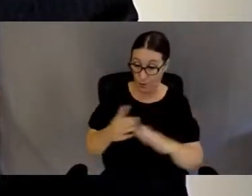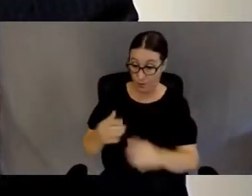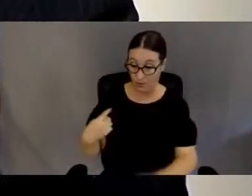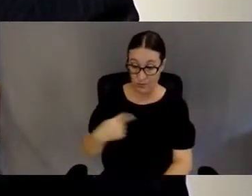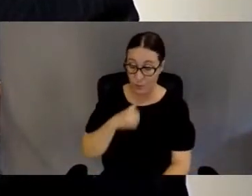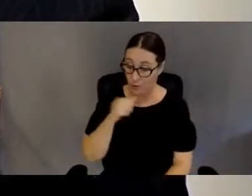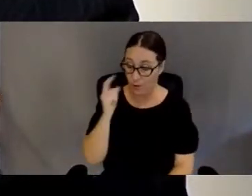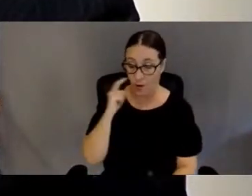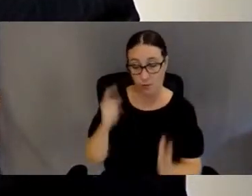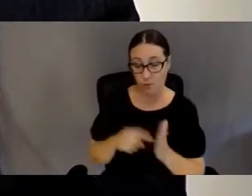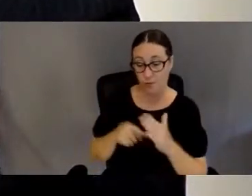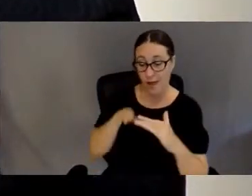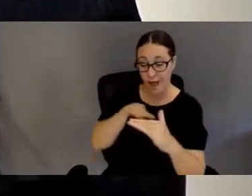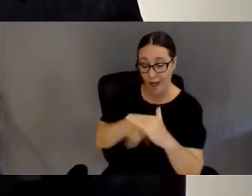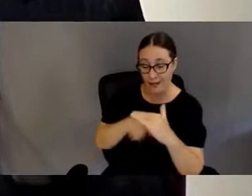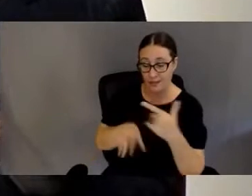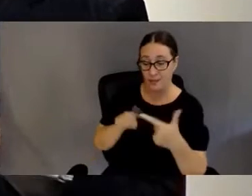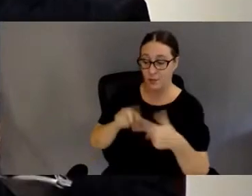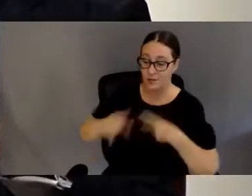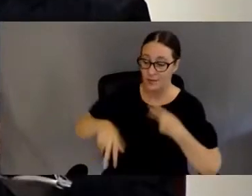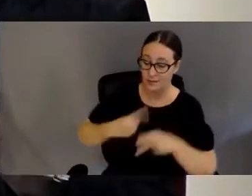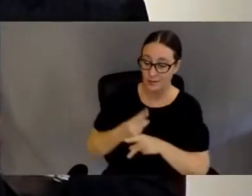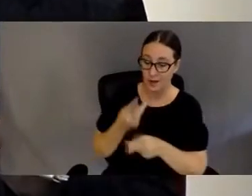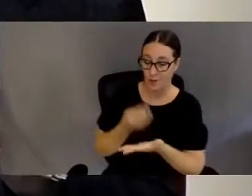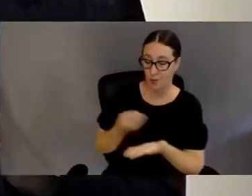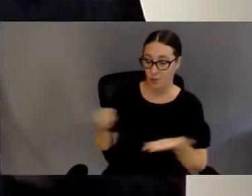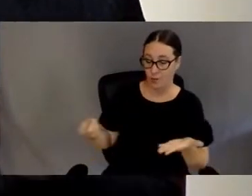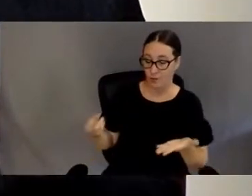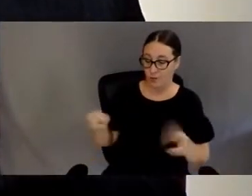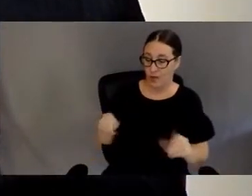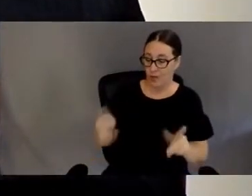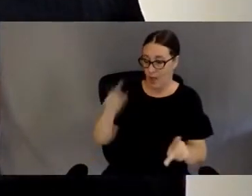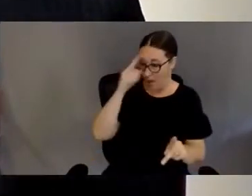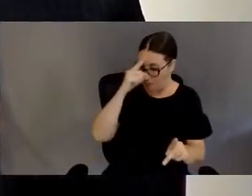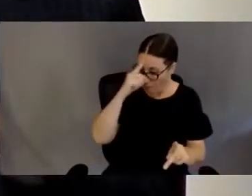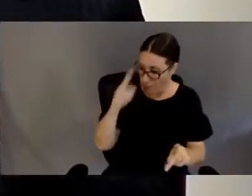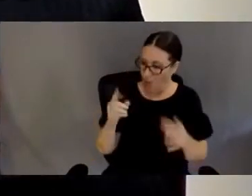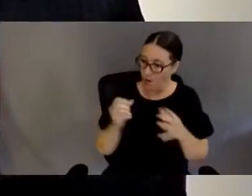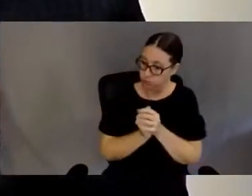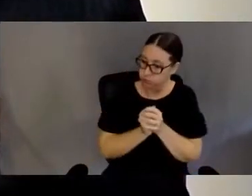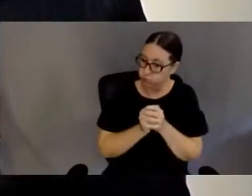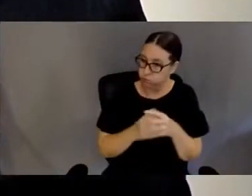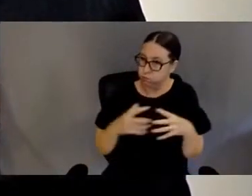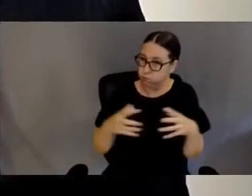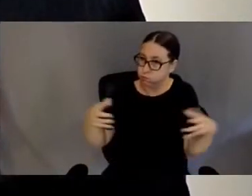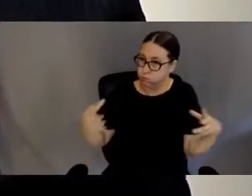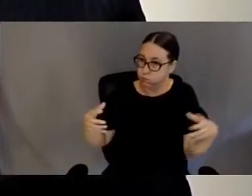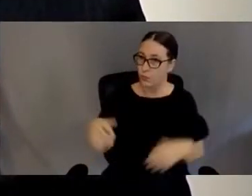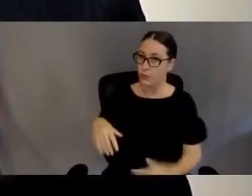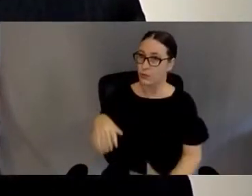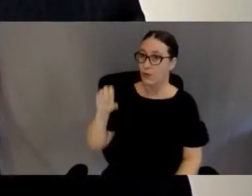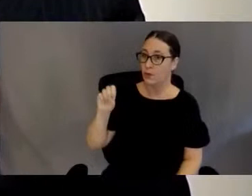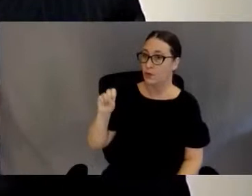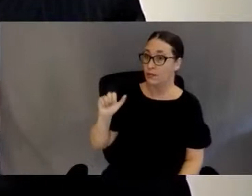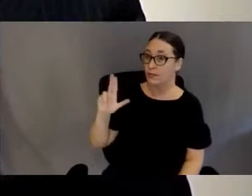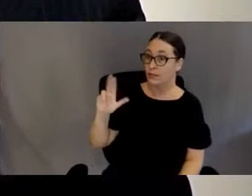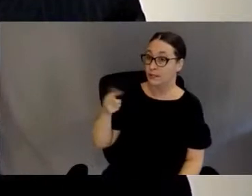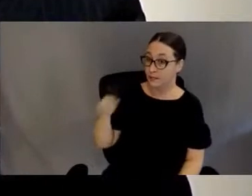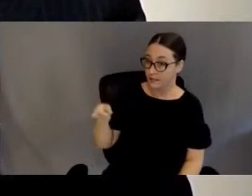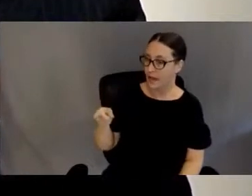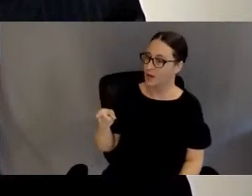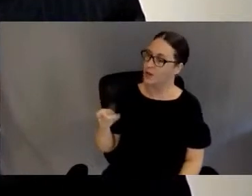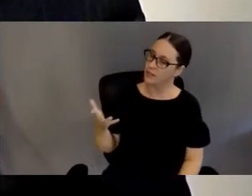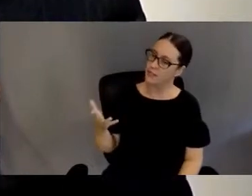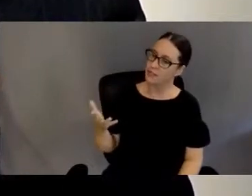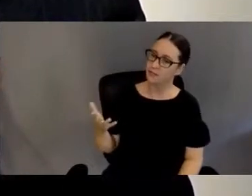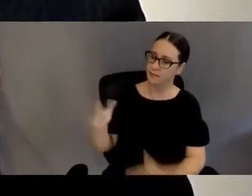the access to the kind of resources that allow for scaling. And so Sarah has kind of picked up that piece, and